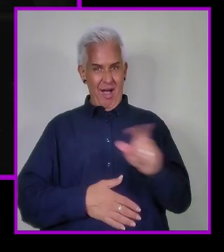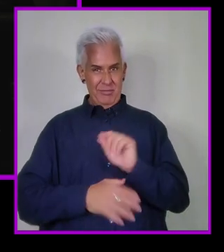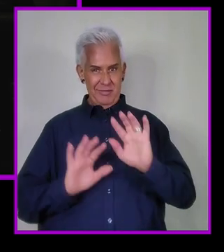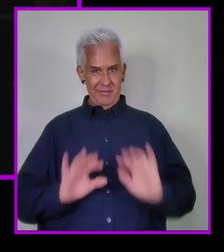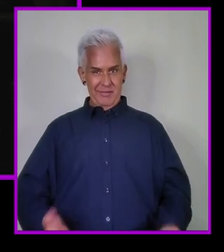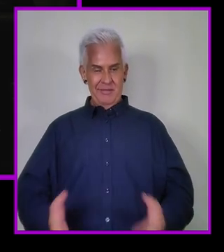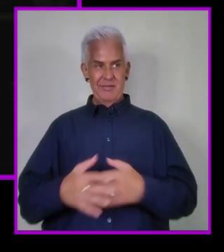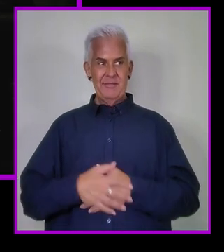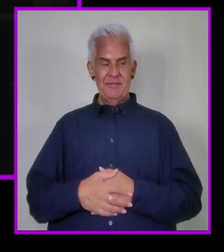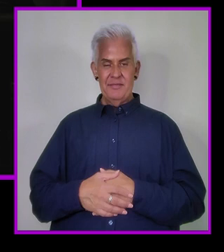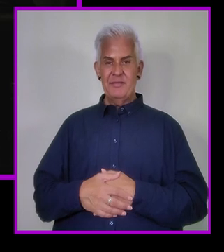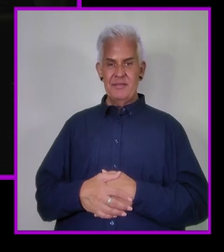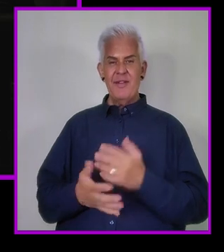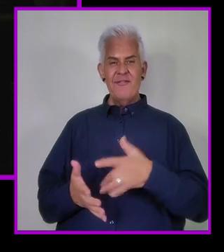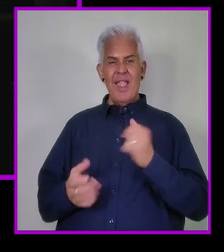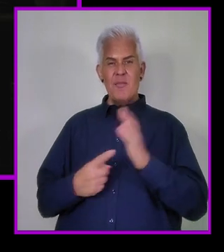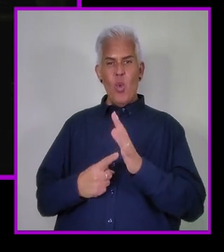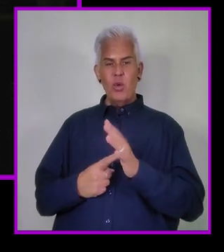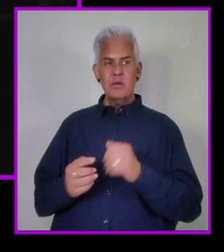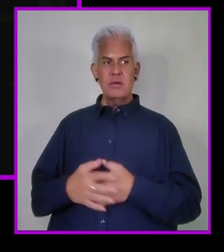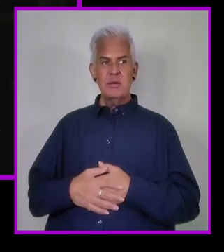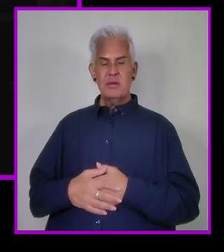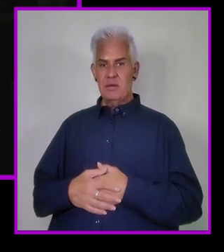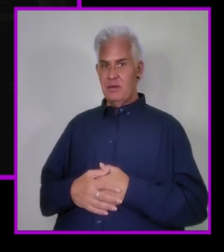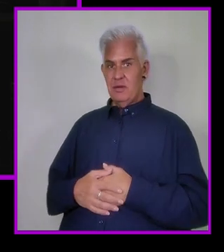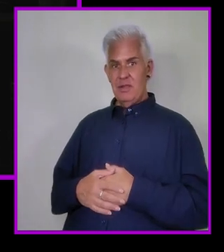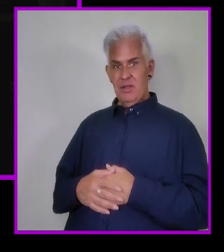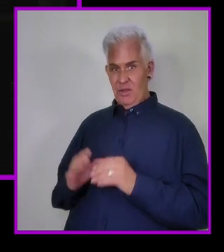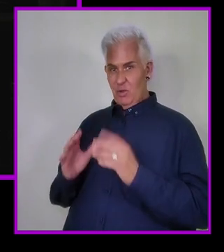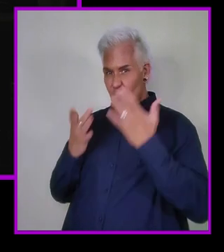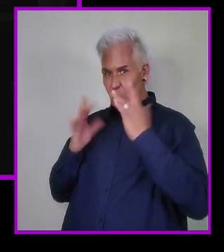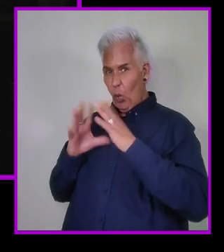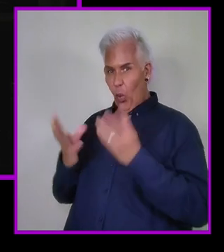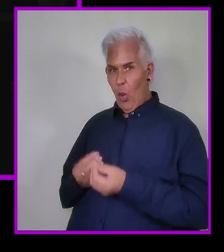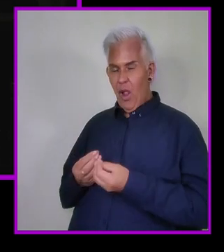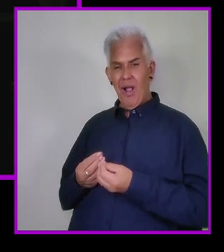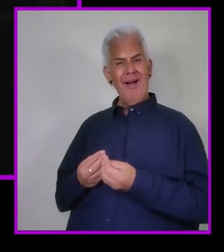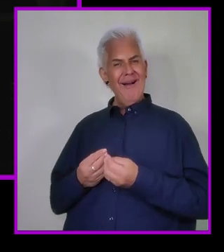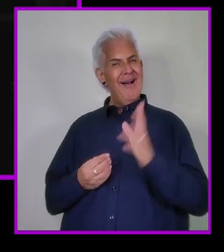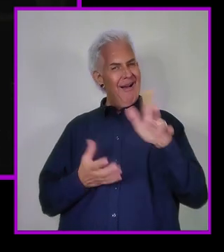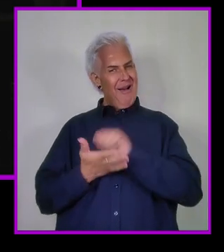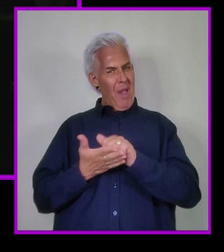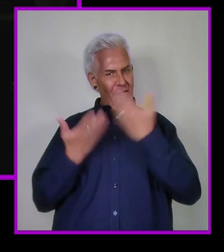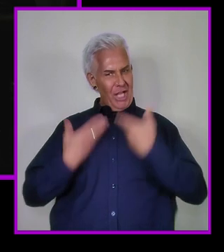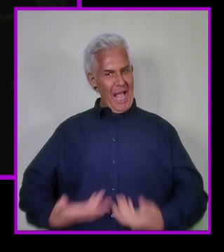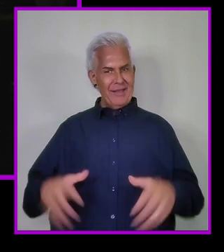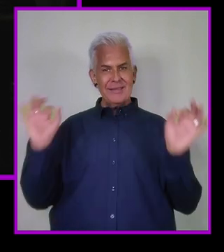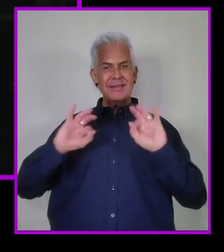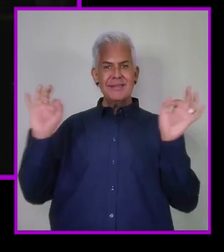yeah, that felt important as and well. To be all parts of yourself. All the parts of you. Don't apologise for yourself at all in any